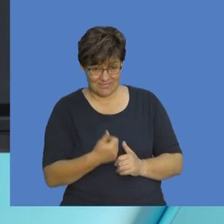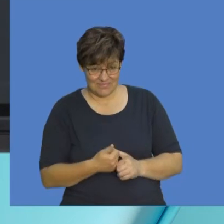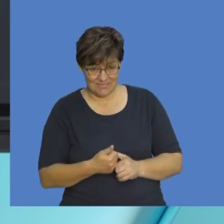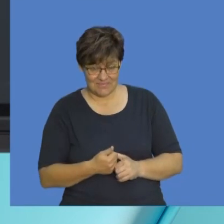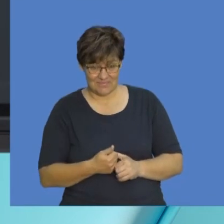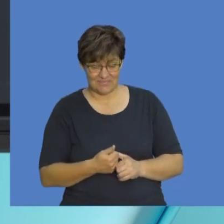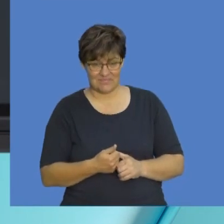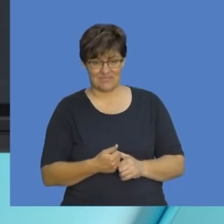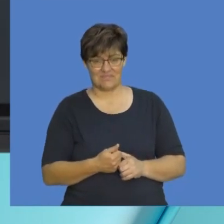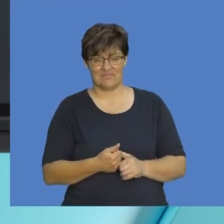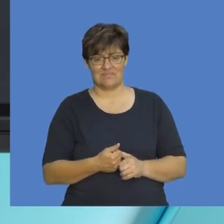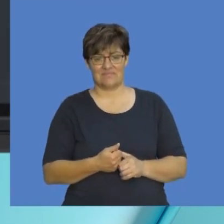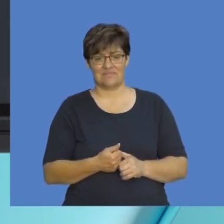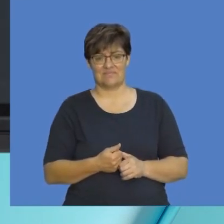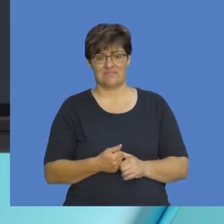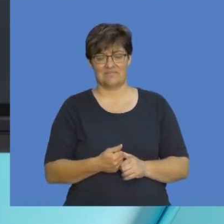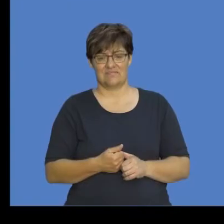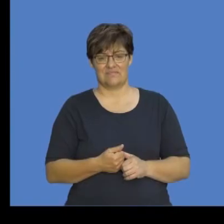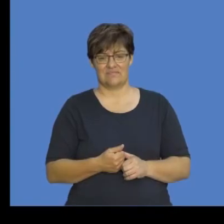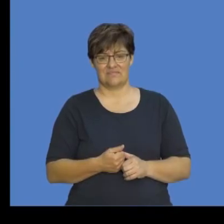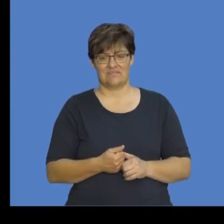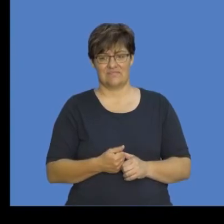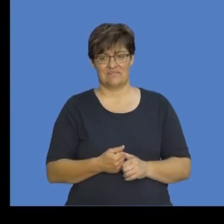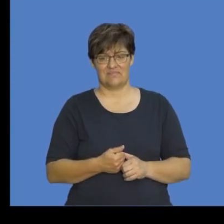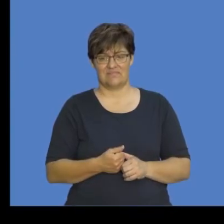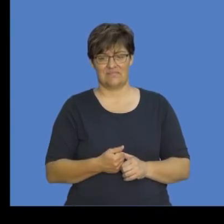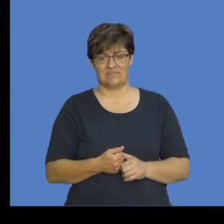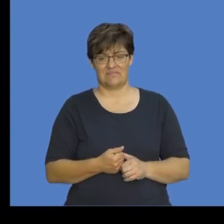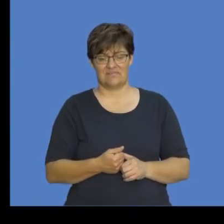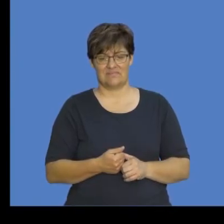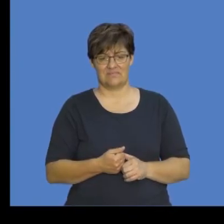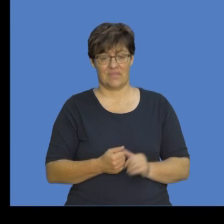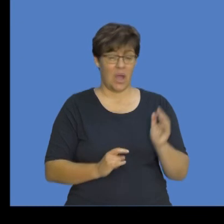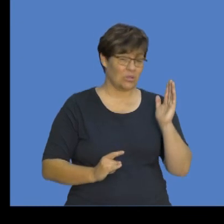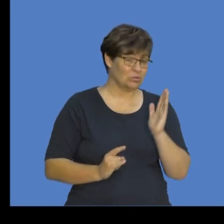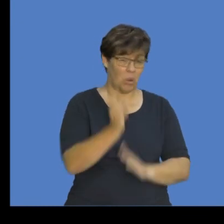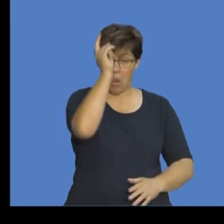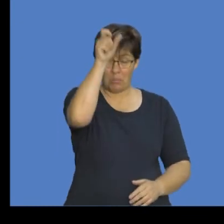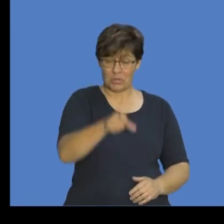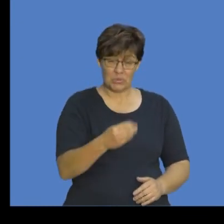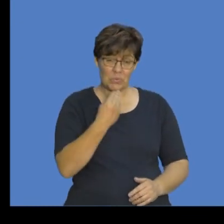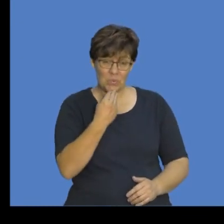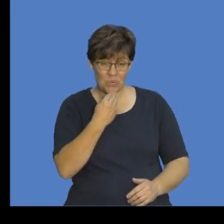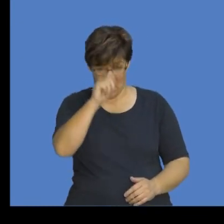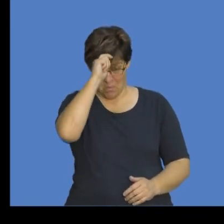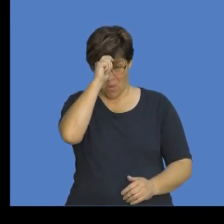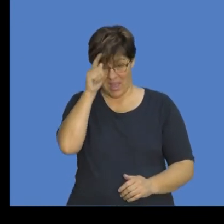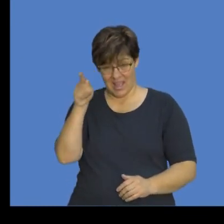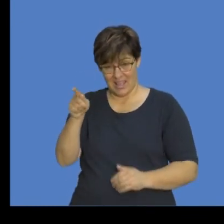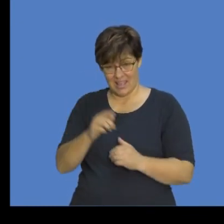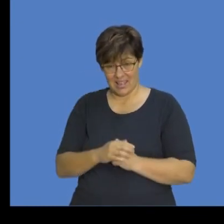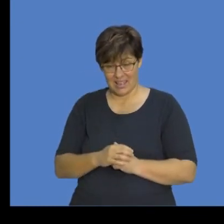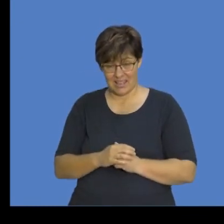Are we all together? Now, is the tallest a boy?